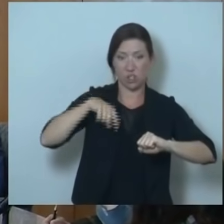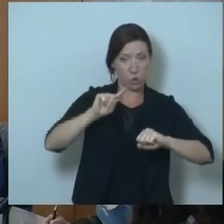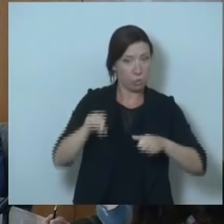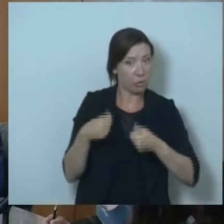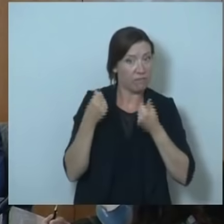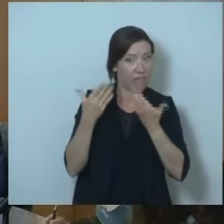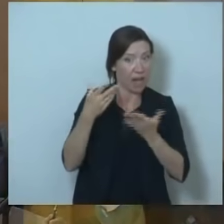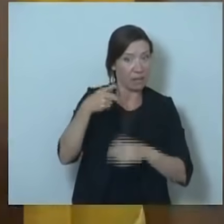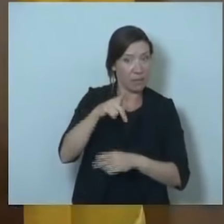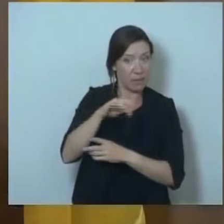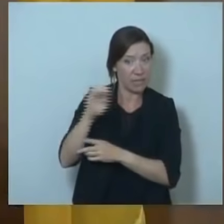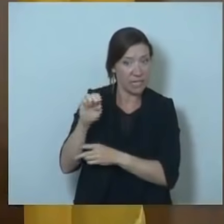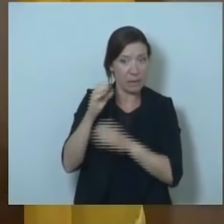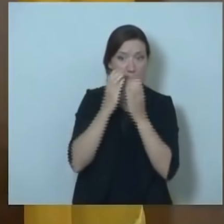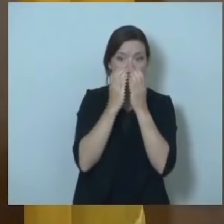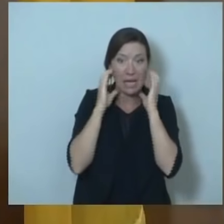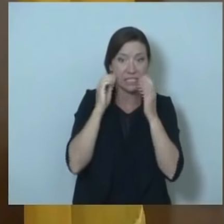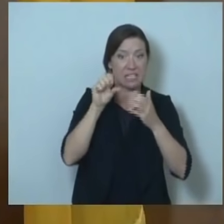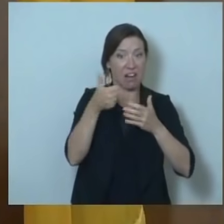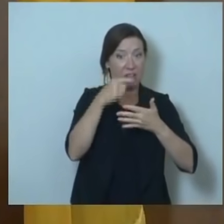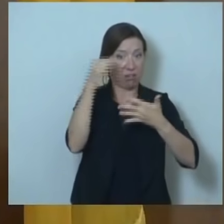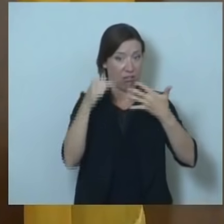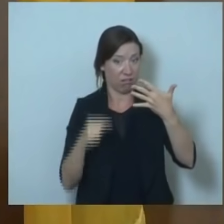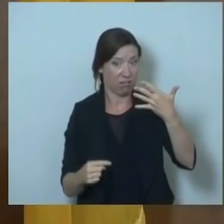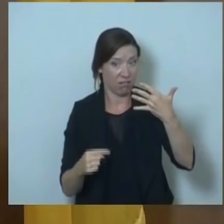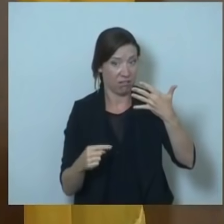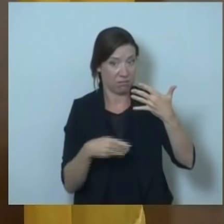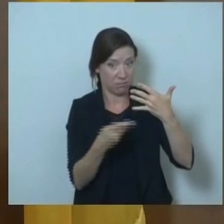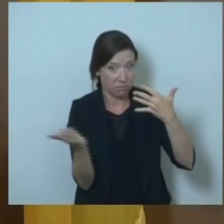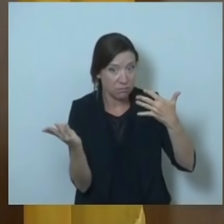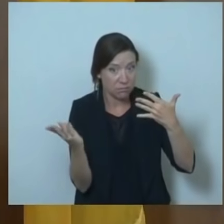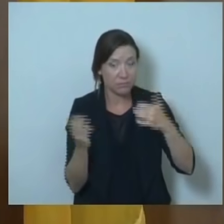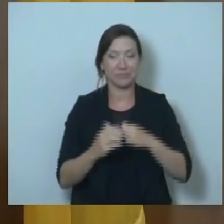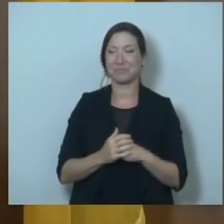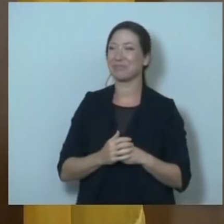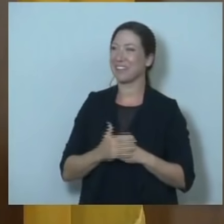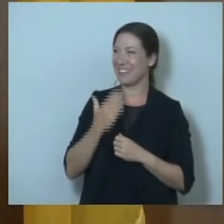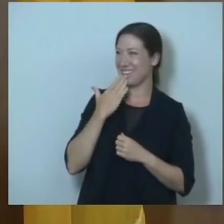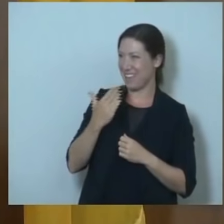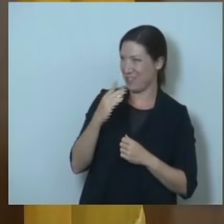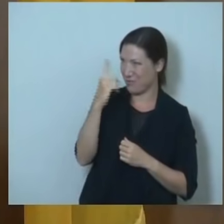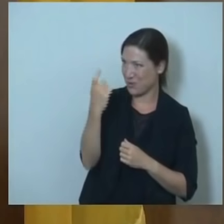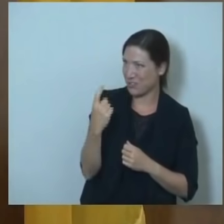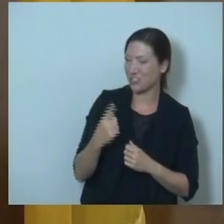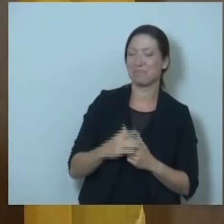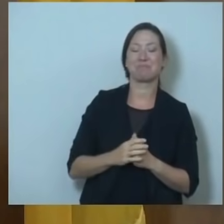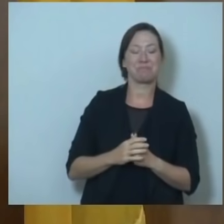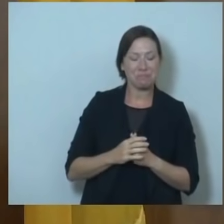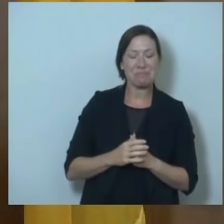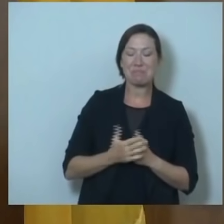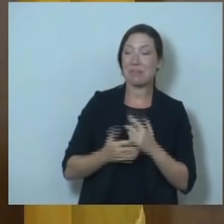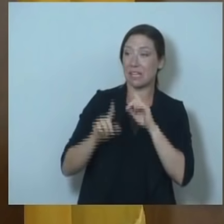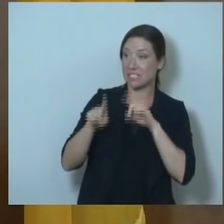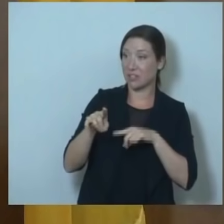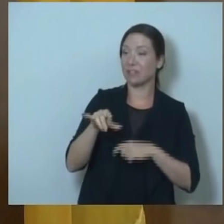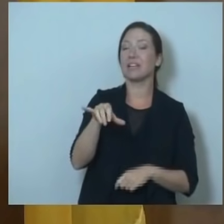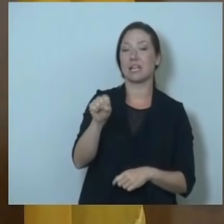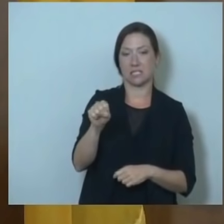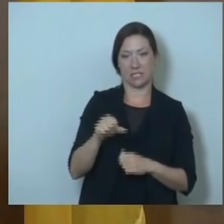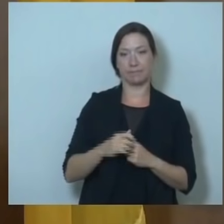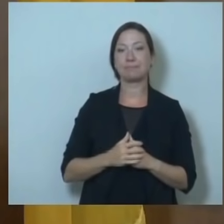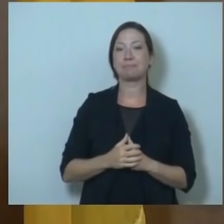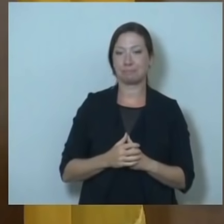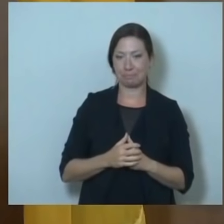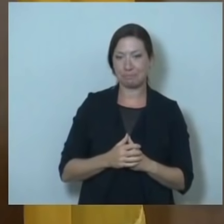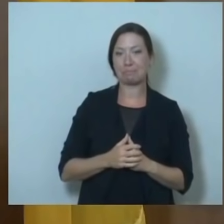Thank you. Thank you very much for the question, and the answer is yes. I want to say that we can